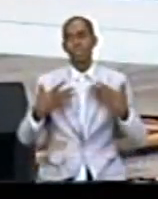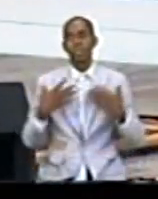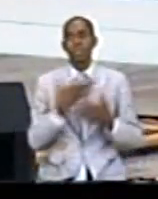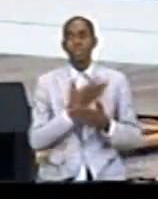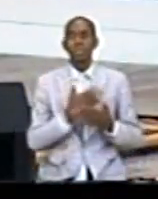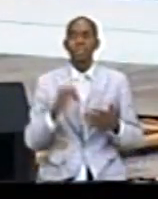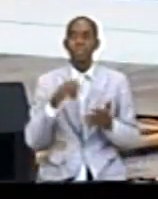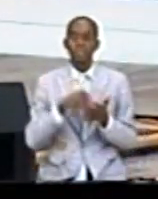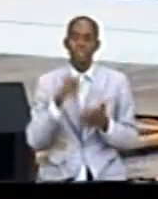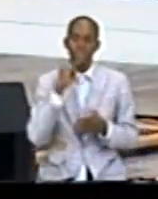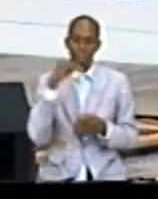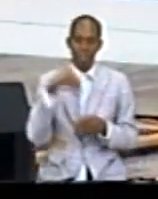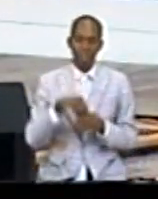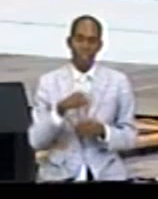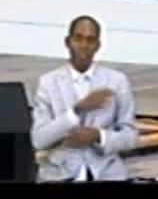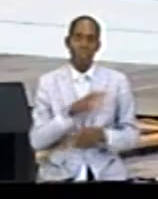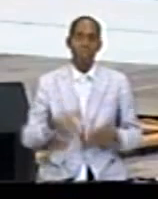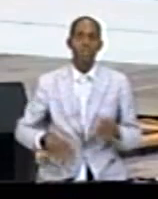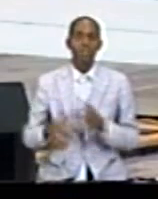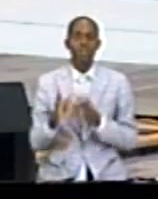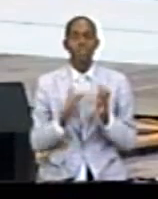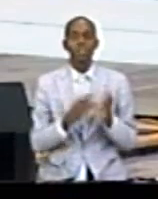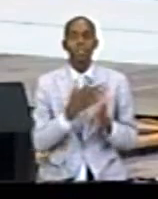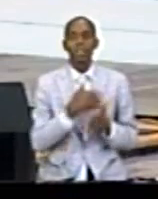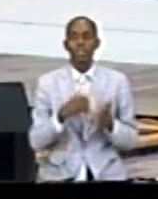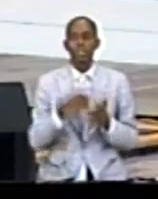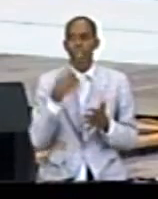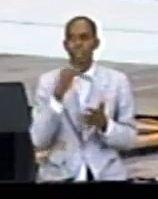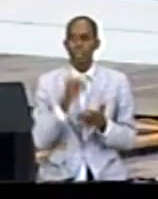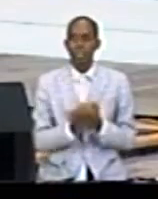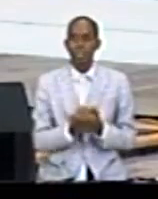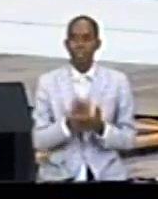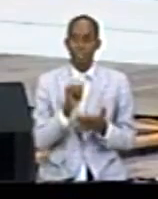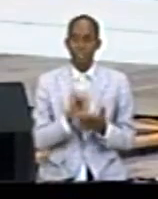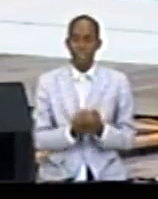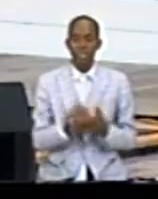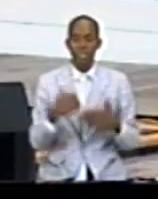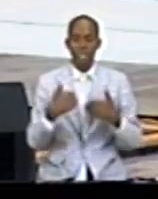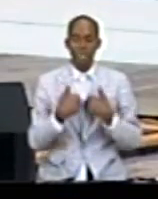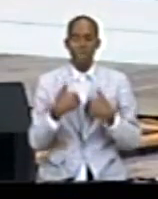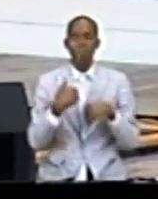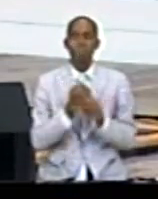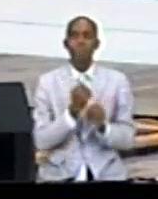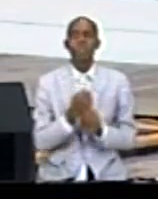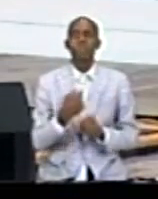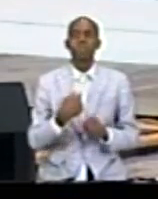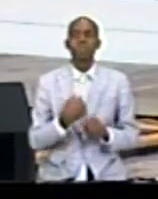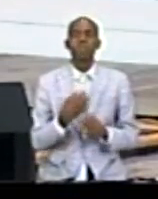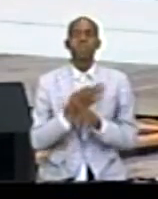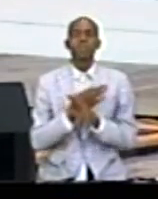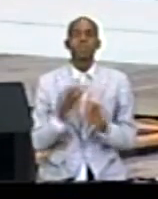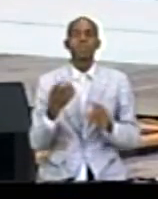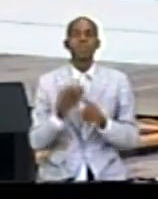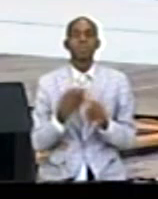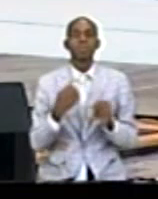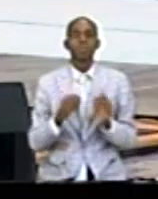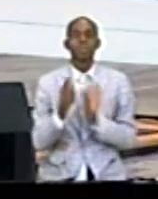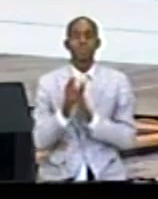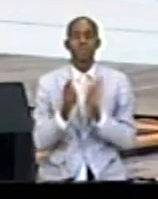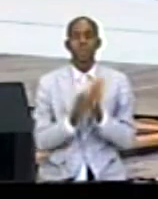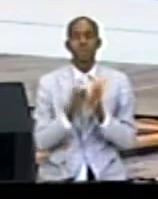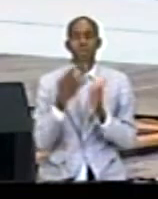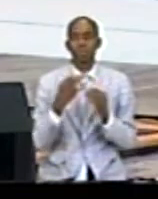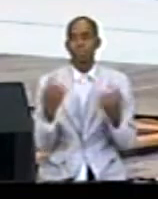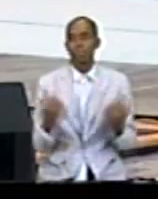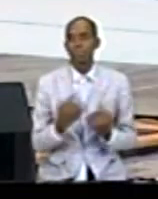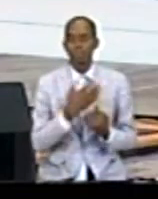Christ Jesus. And it says that has made me free from the law of sin